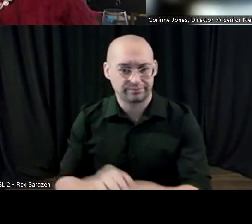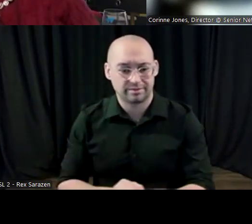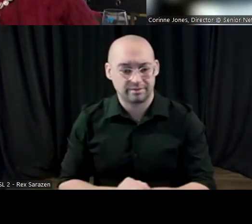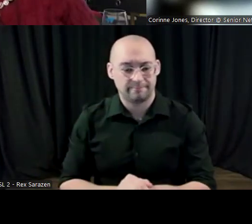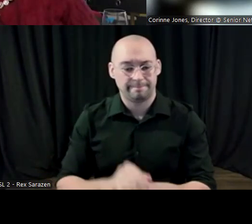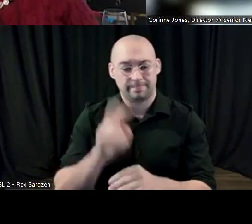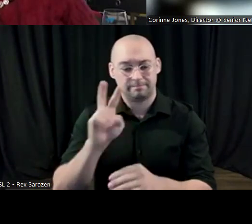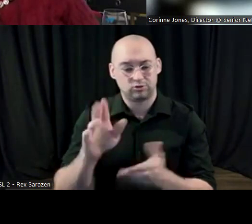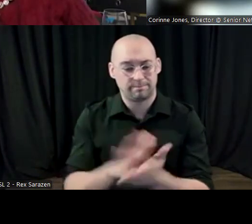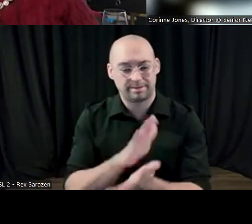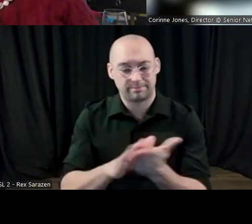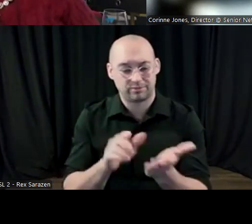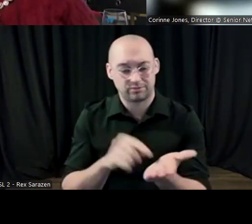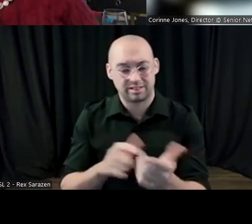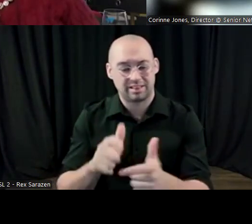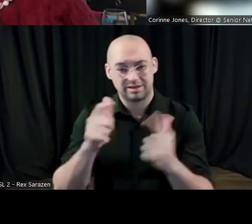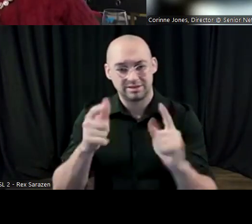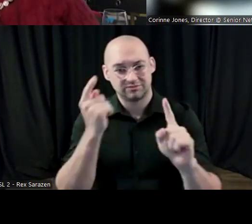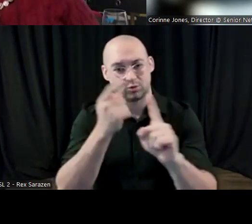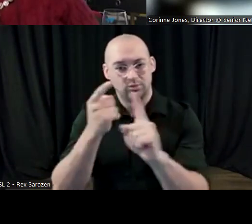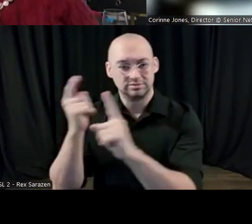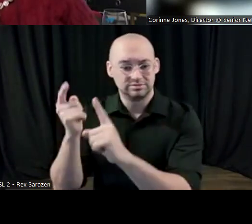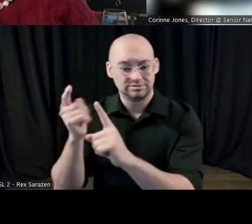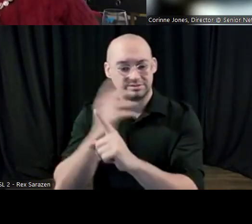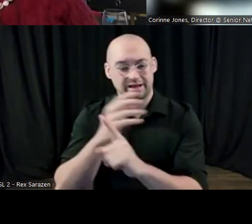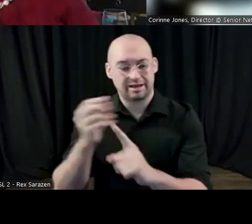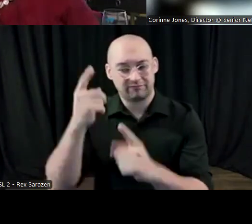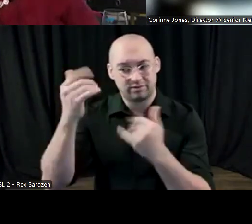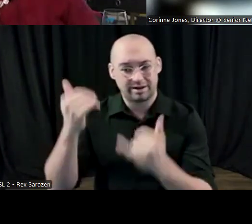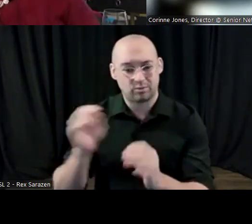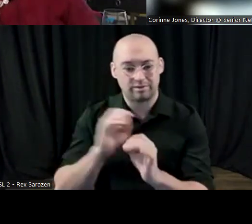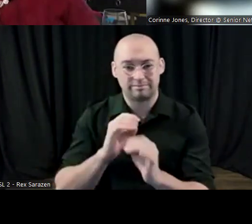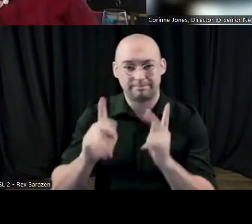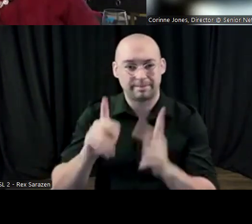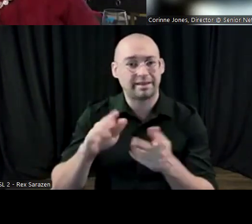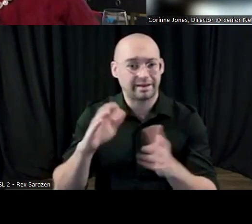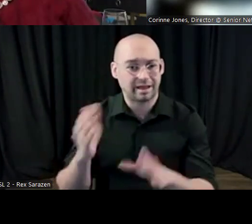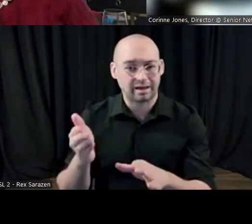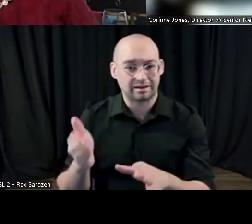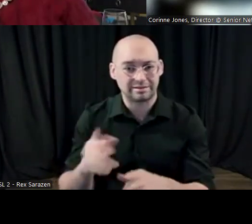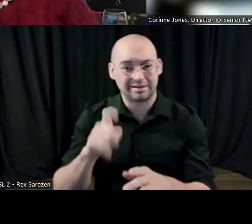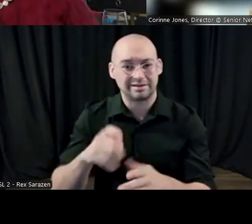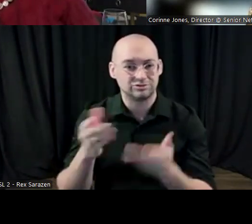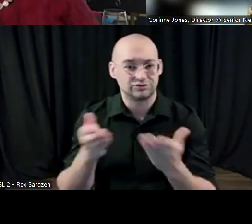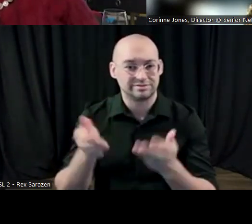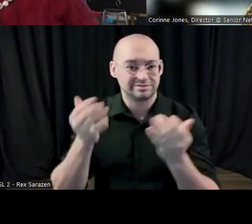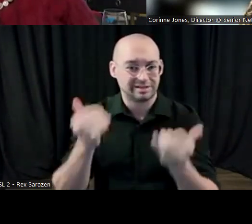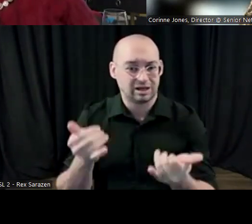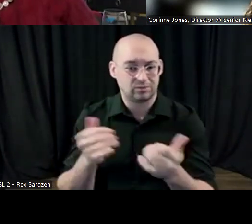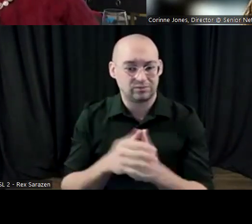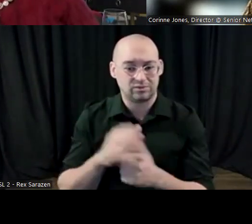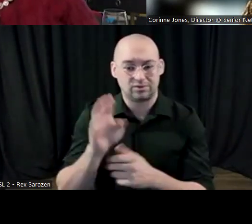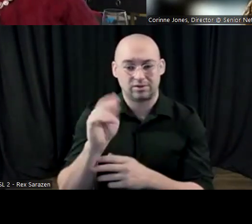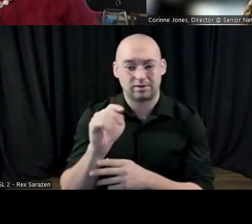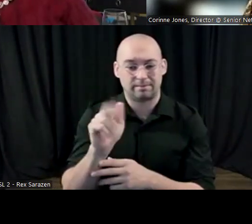pieces of paper with lots of goals on it. And in the meantime, people are dying and they need services now. So Marty, you did a great job